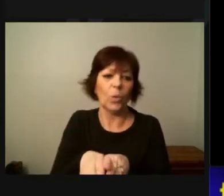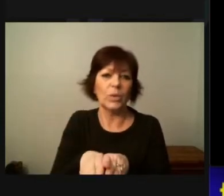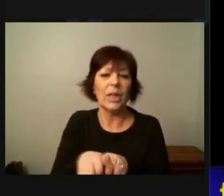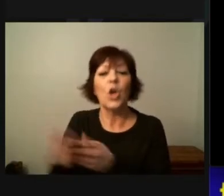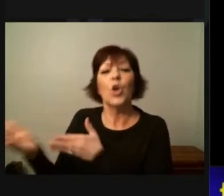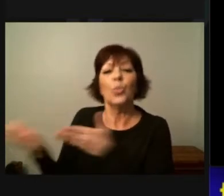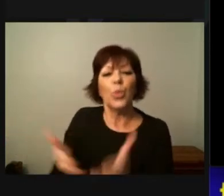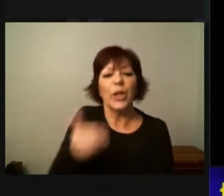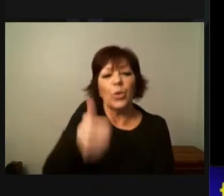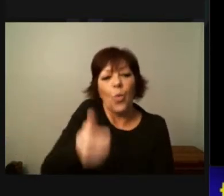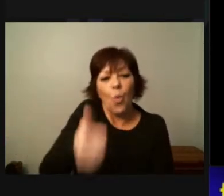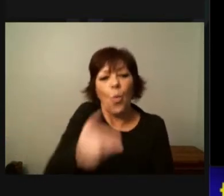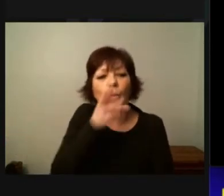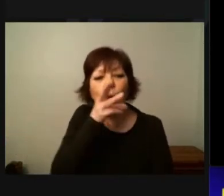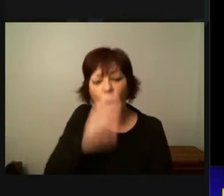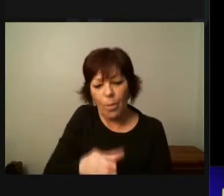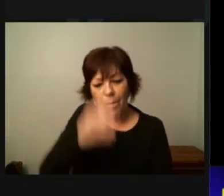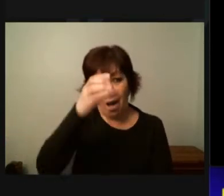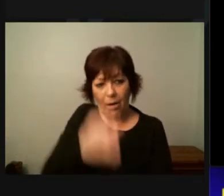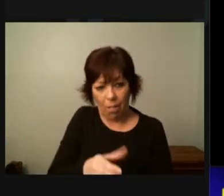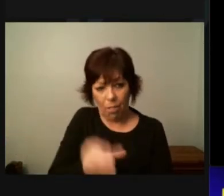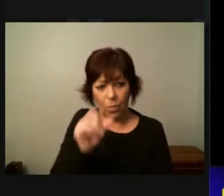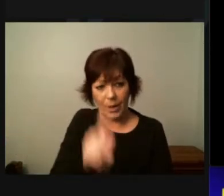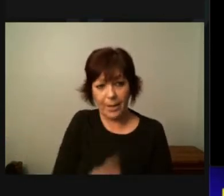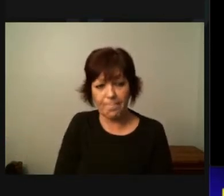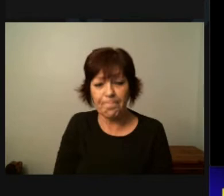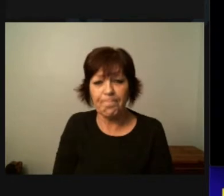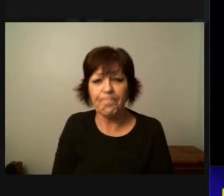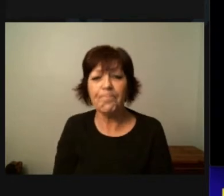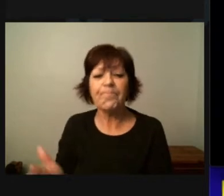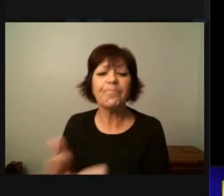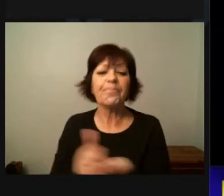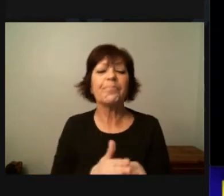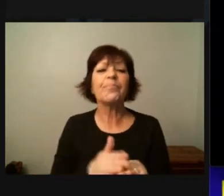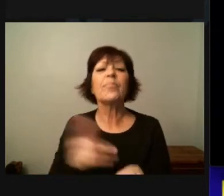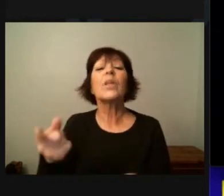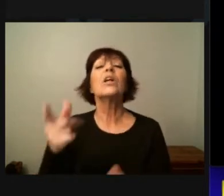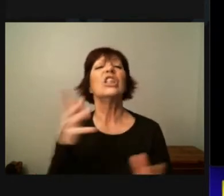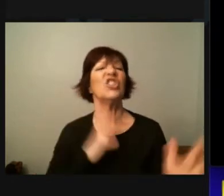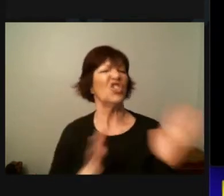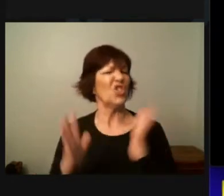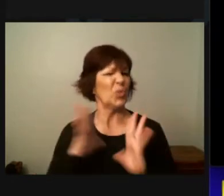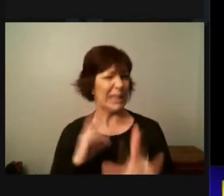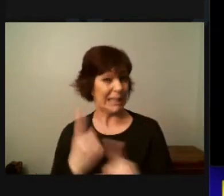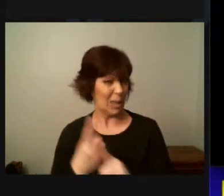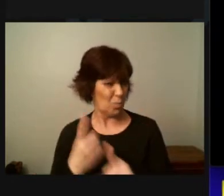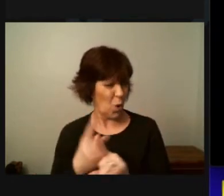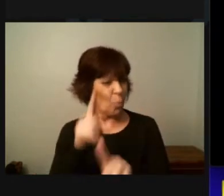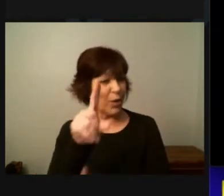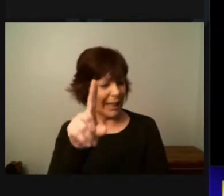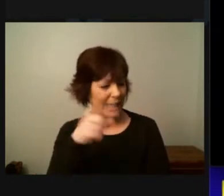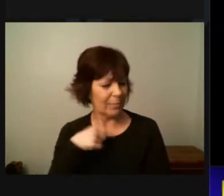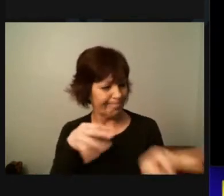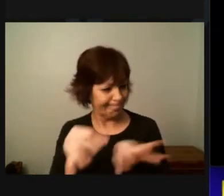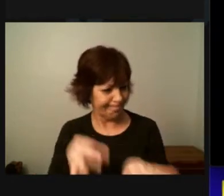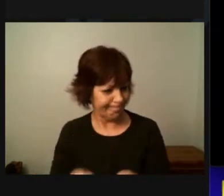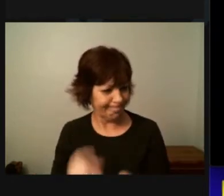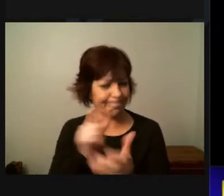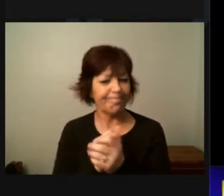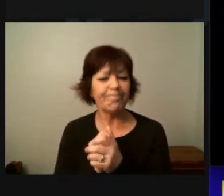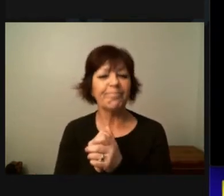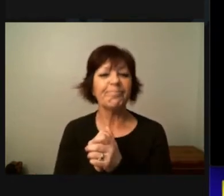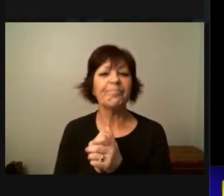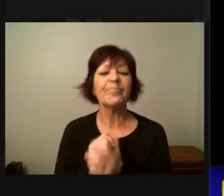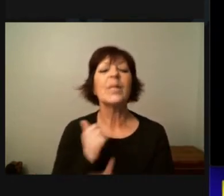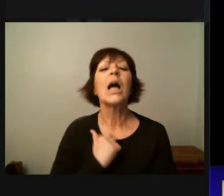bottle with you. So I'd like to talk a little bit about dressing appropriately when you're coming to a vaccination pod.